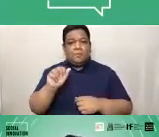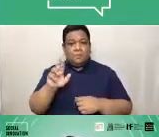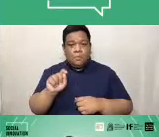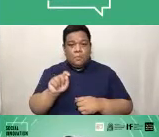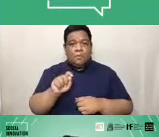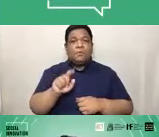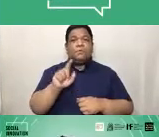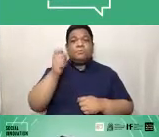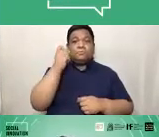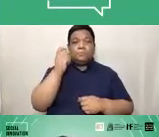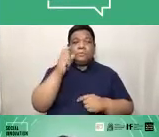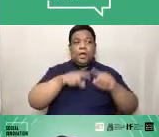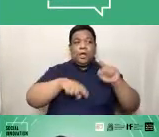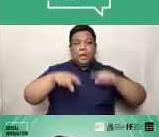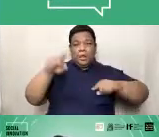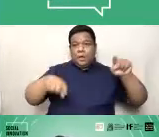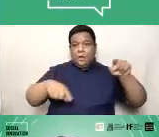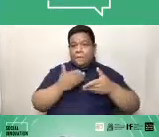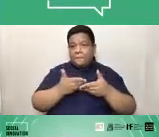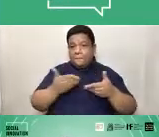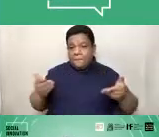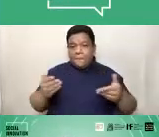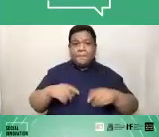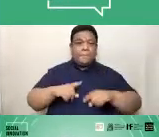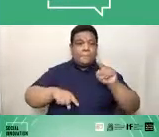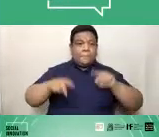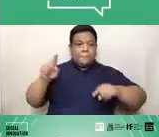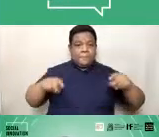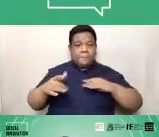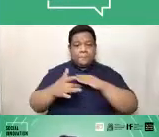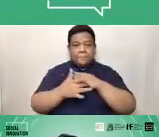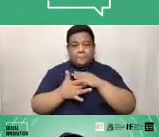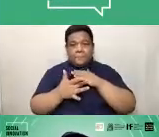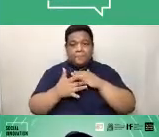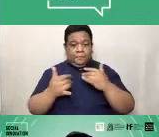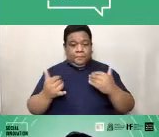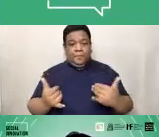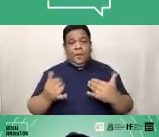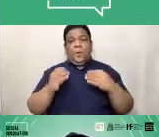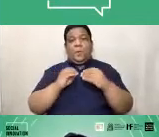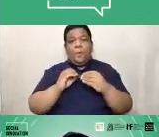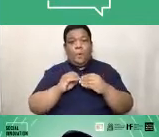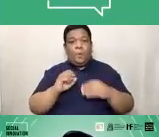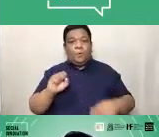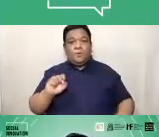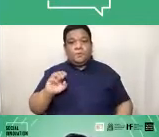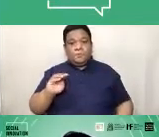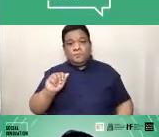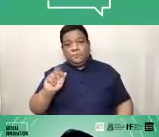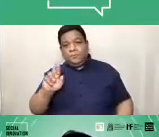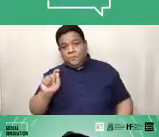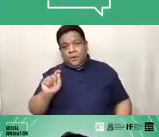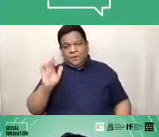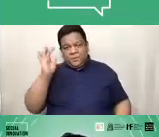that many different things, many different technologies are now becoming smart because we're applying